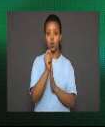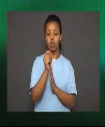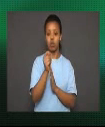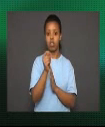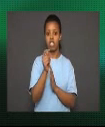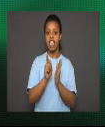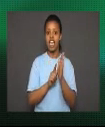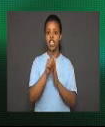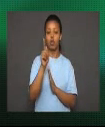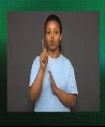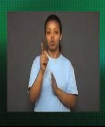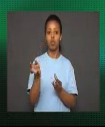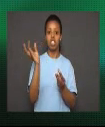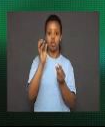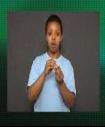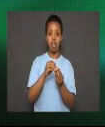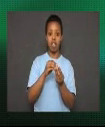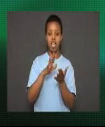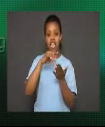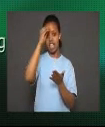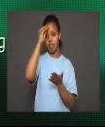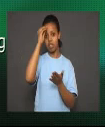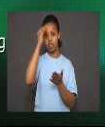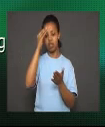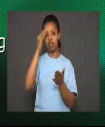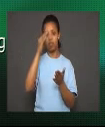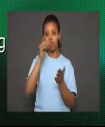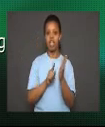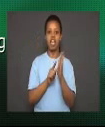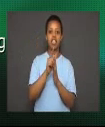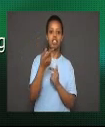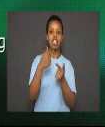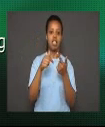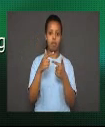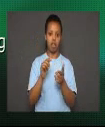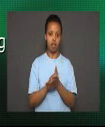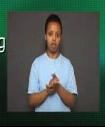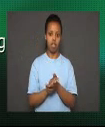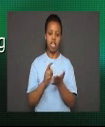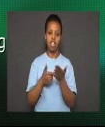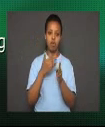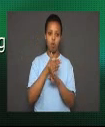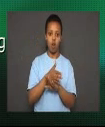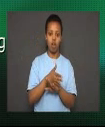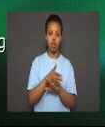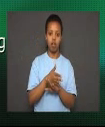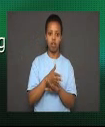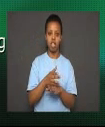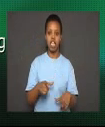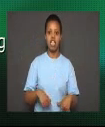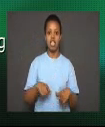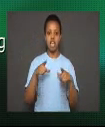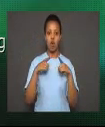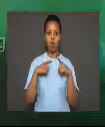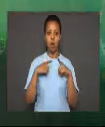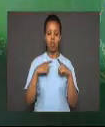advancements, educational advancements and increases in the standard of living were also